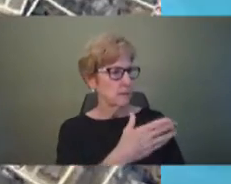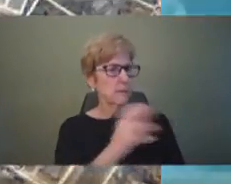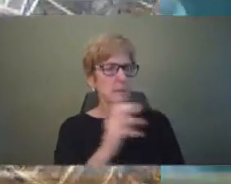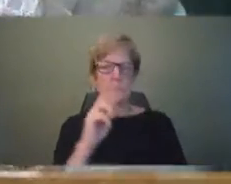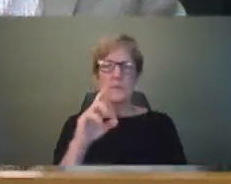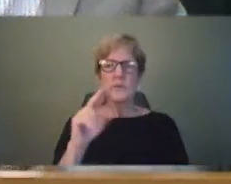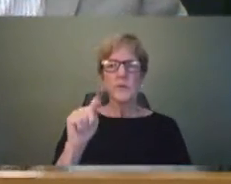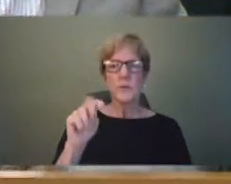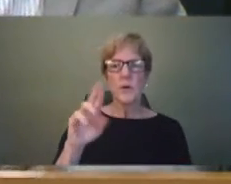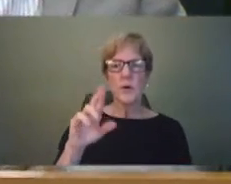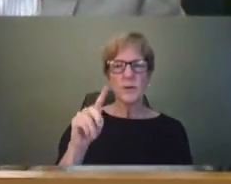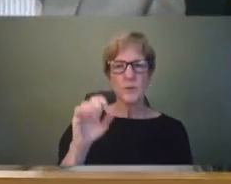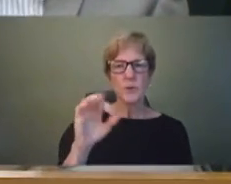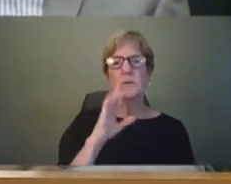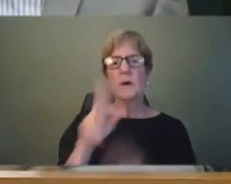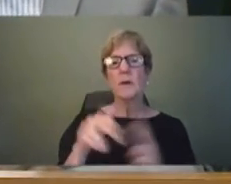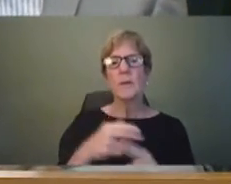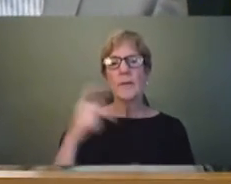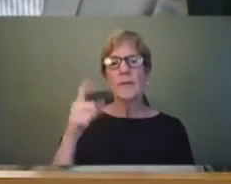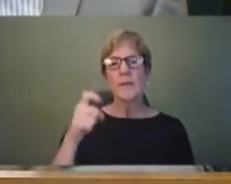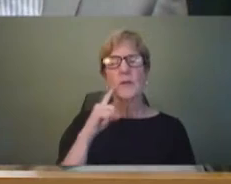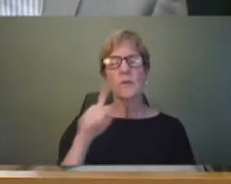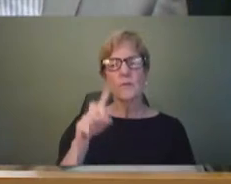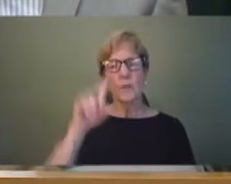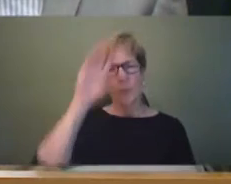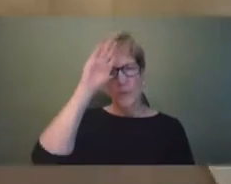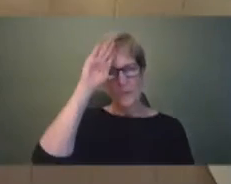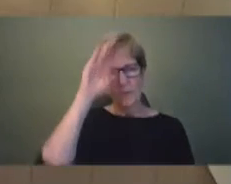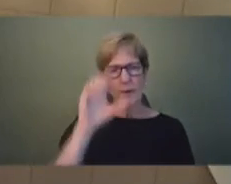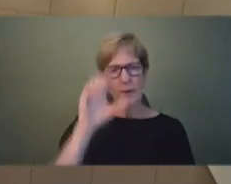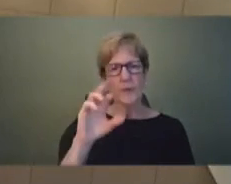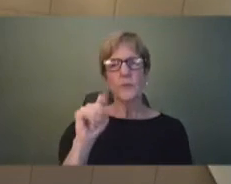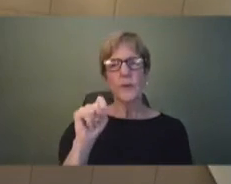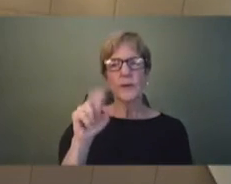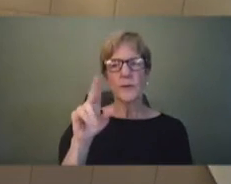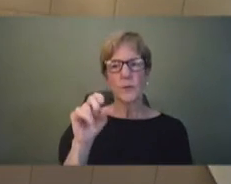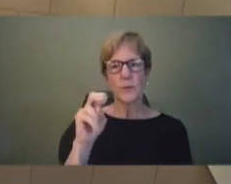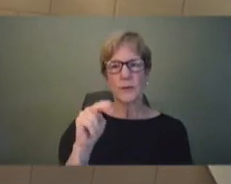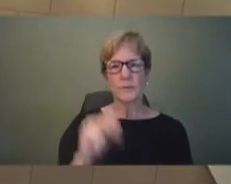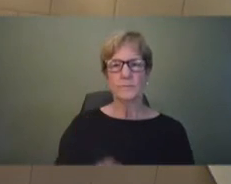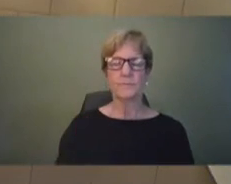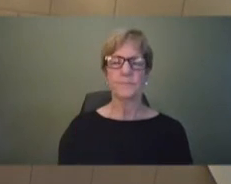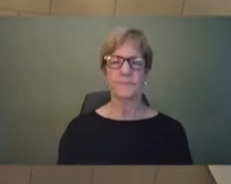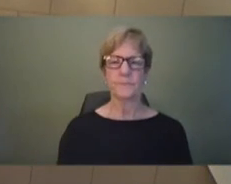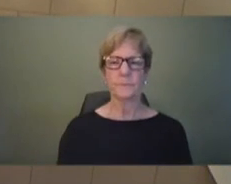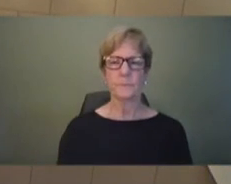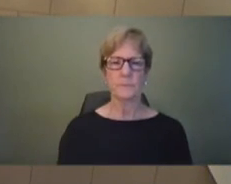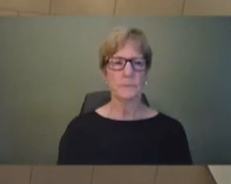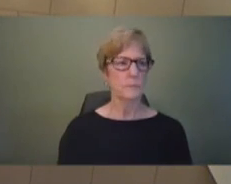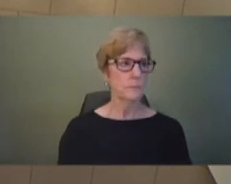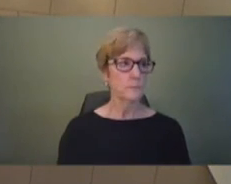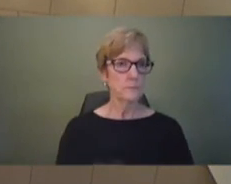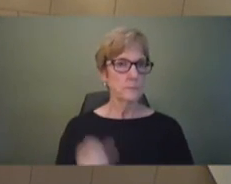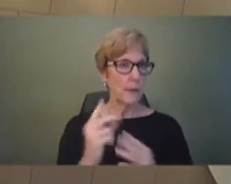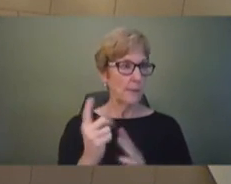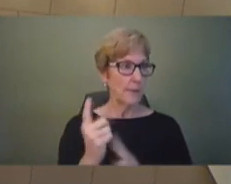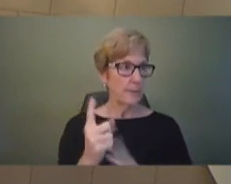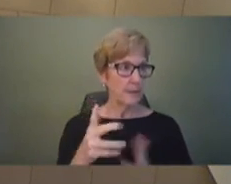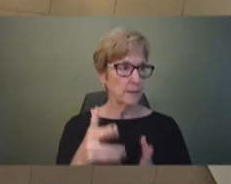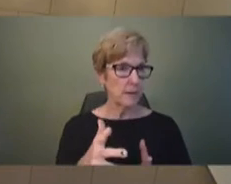about uh the need for the Charlotte Fire Credit Unit how many minutes do we have M mad